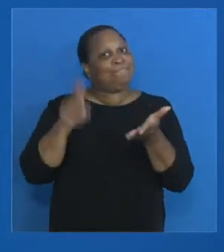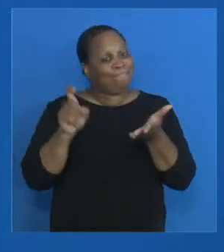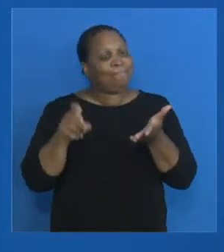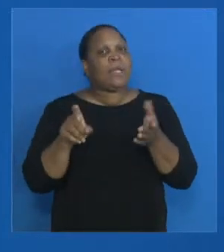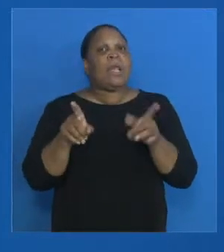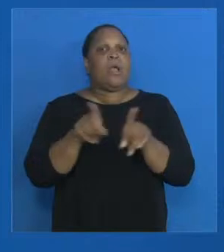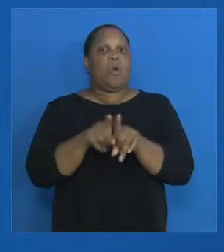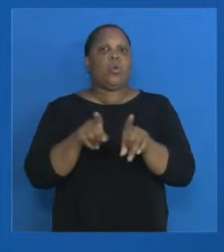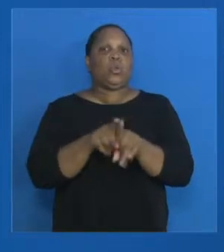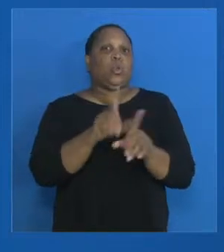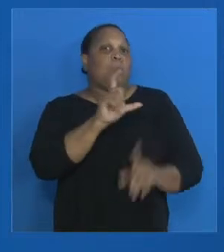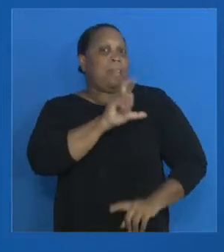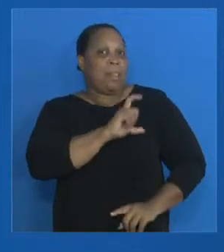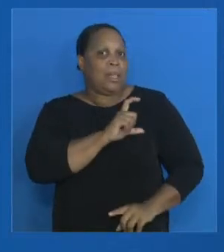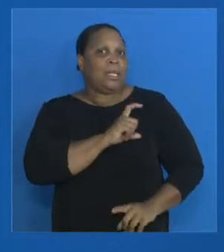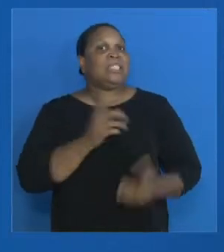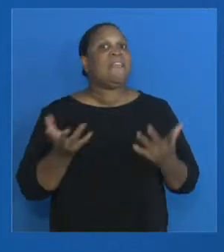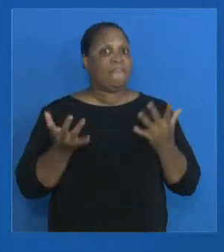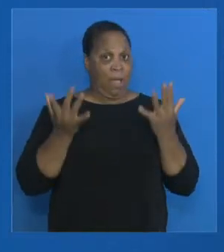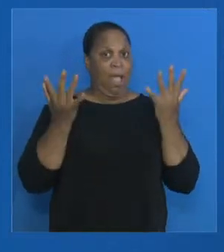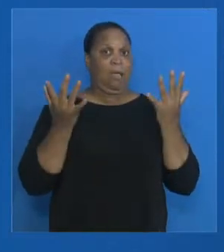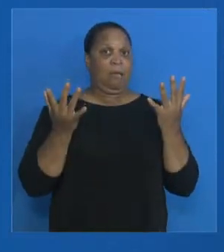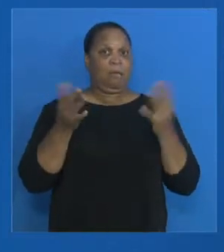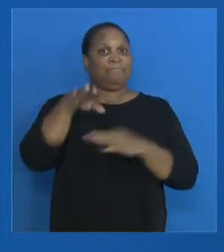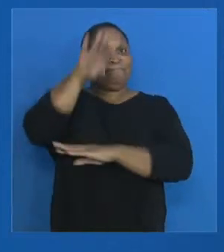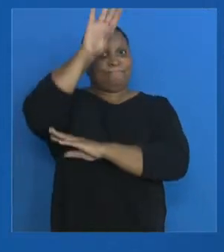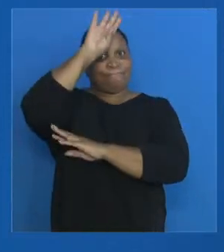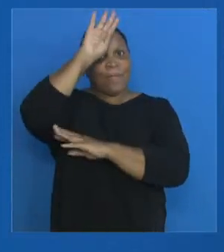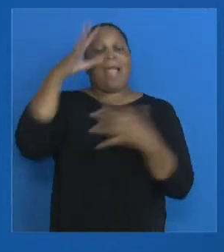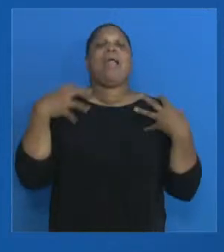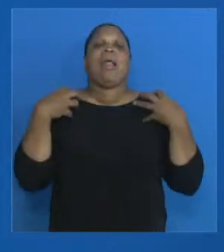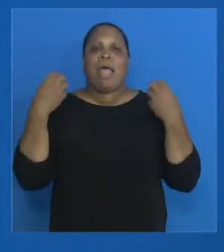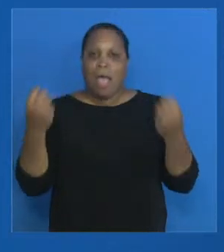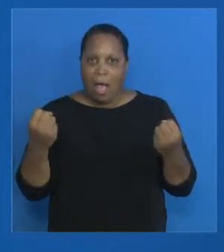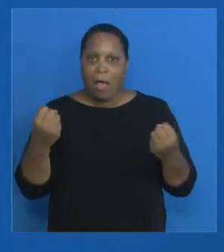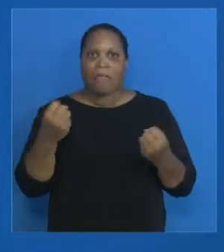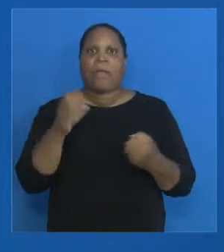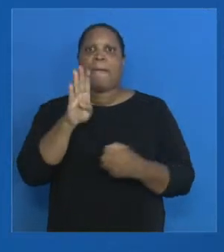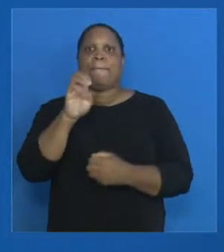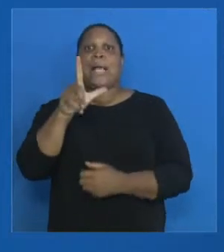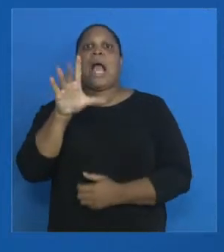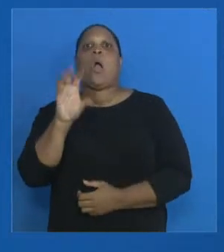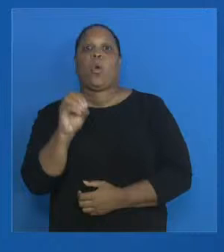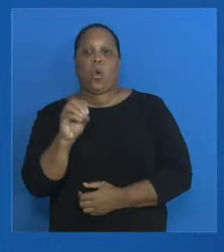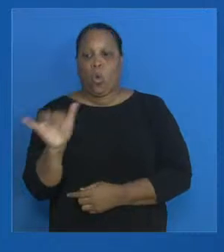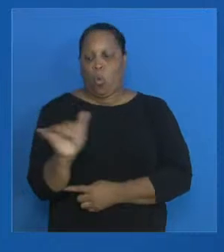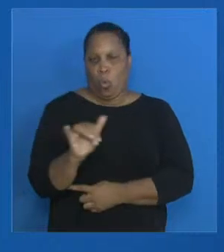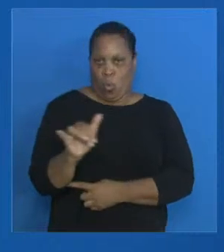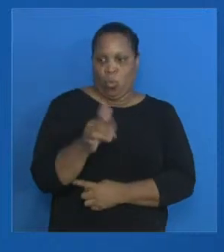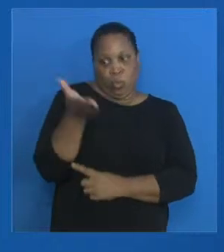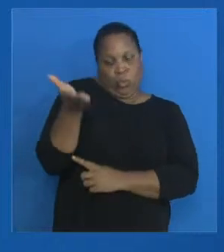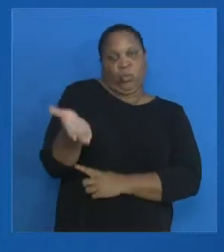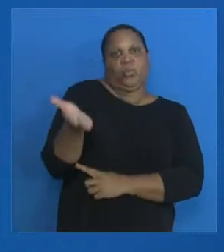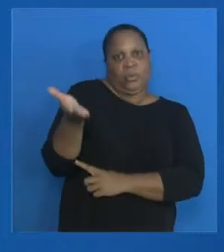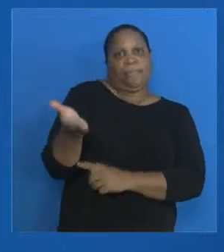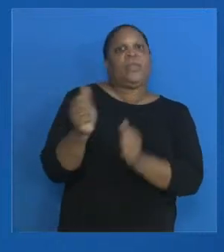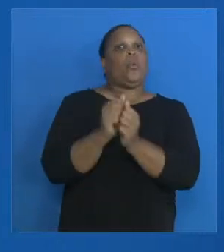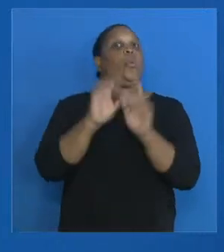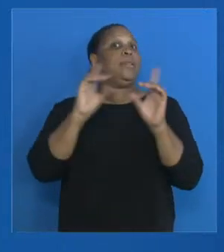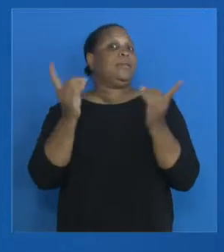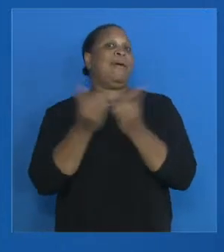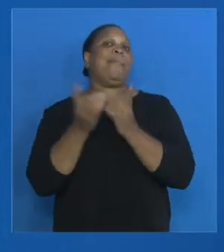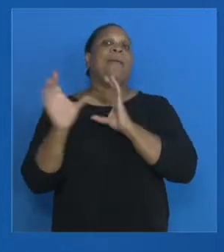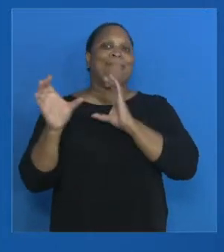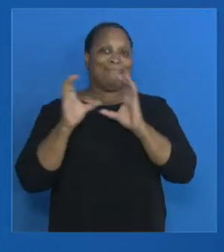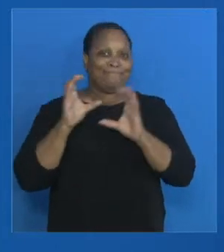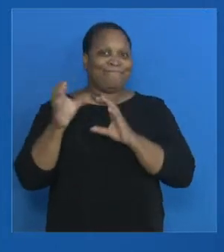as police, fire and health. Balco will also be there with the Department of